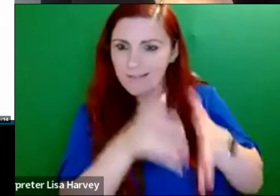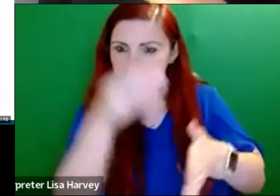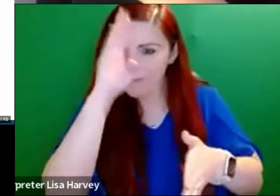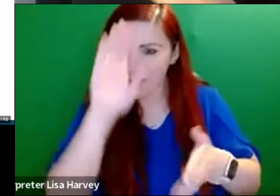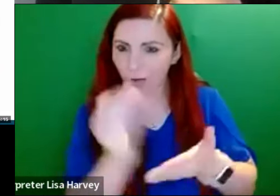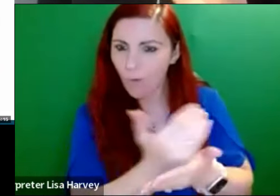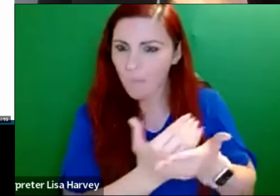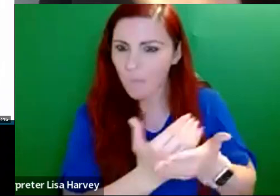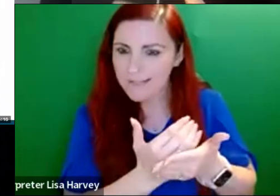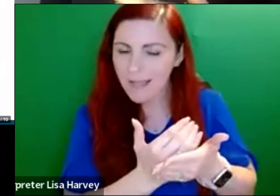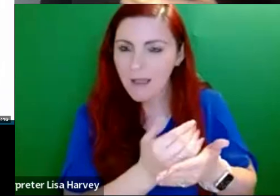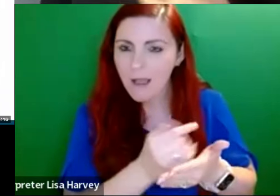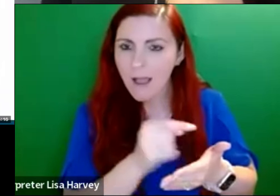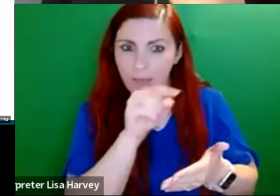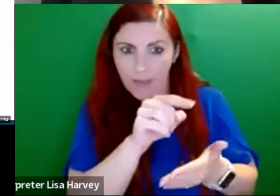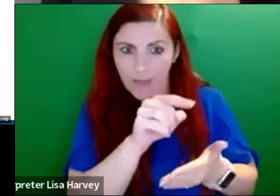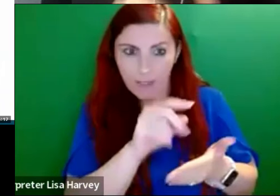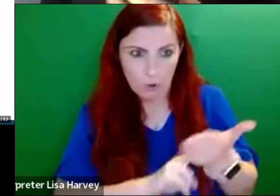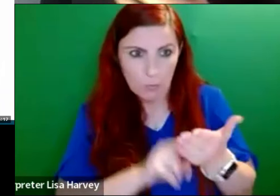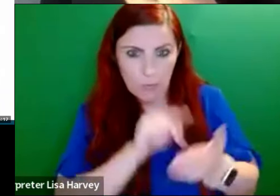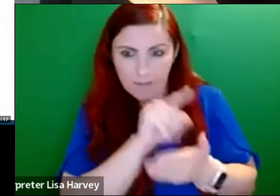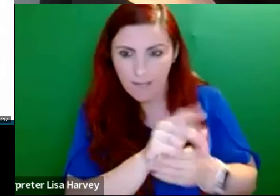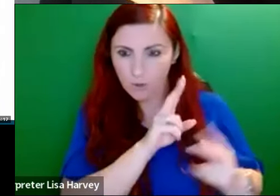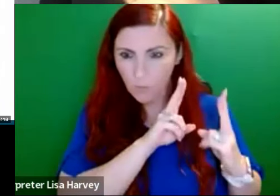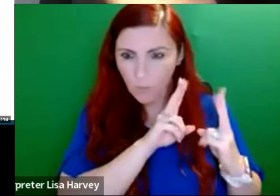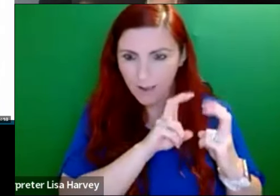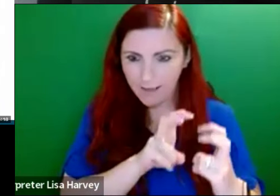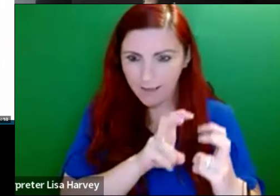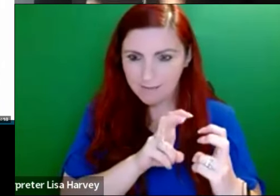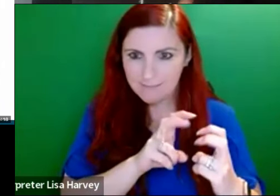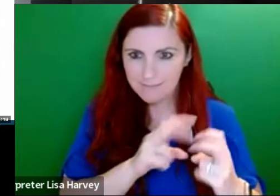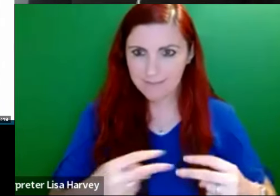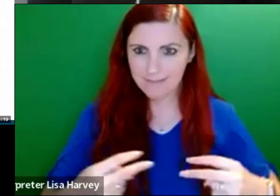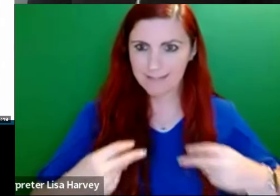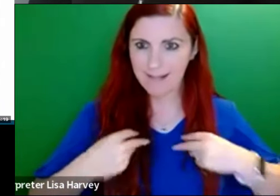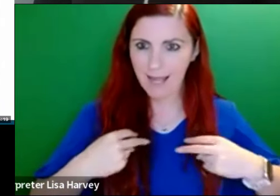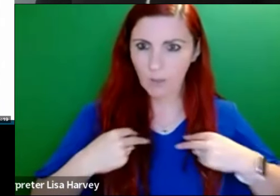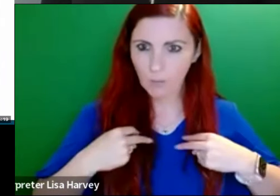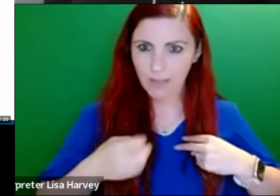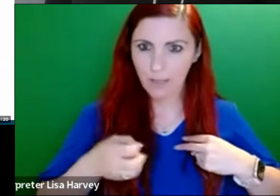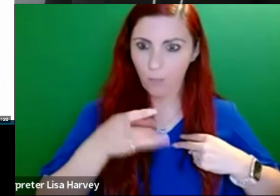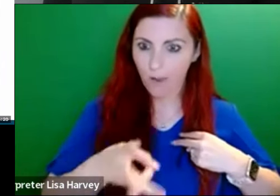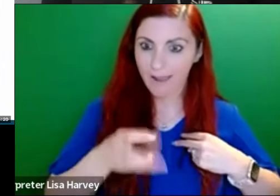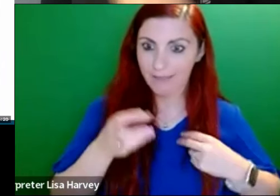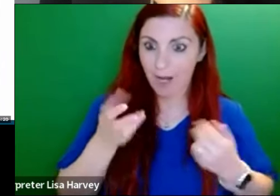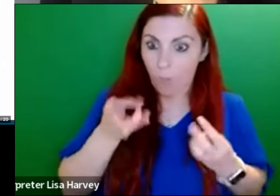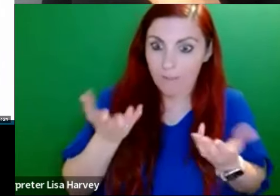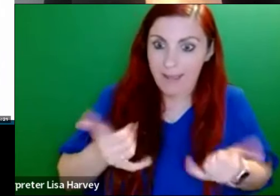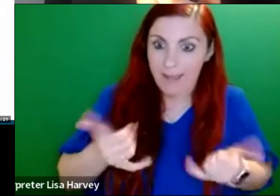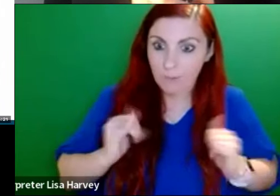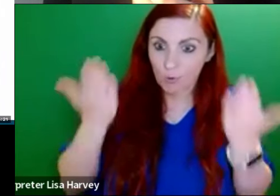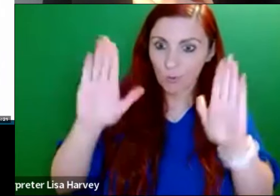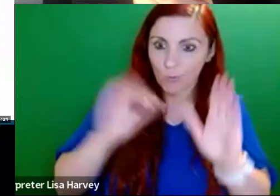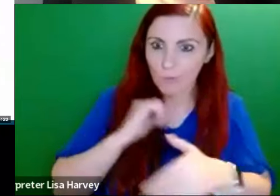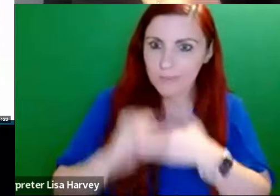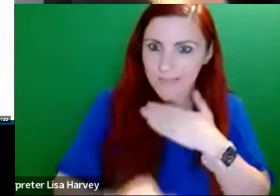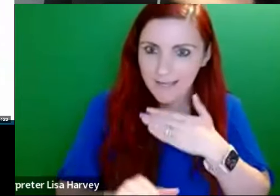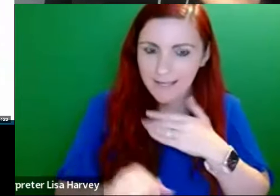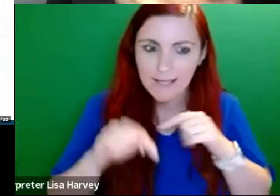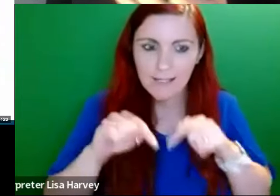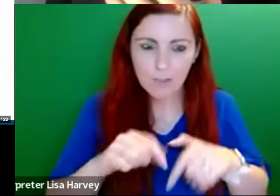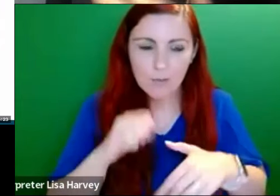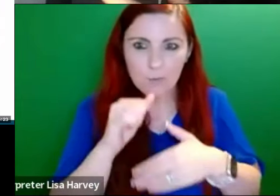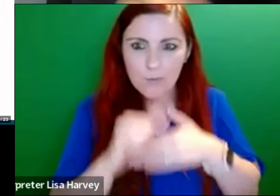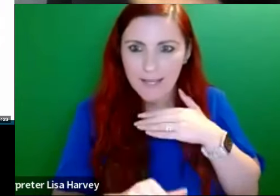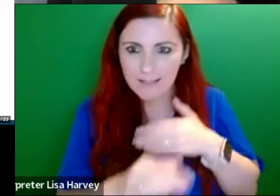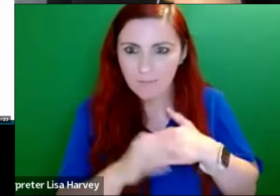used to analyze the language in the way that I'm going to show you today, okay? The data is open source and